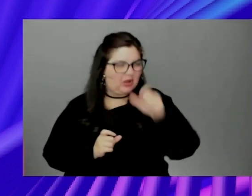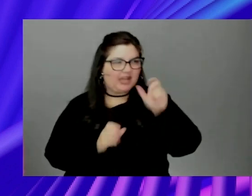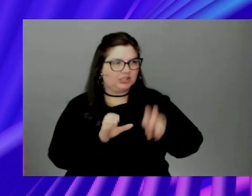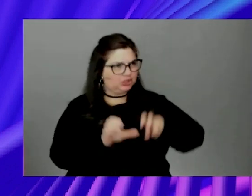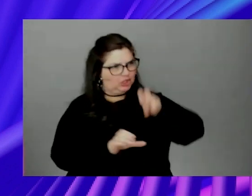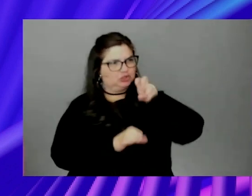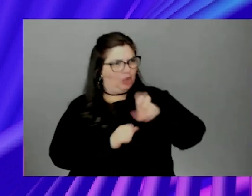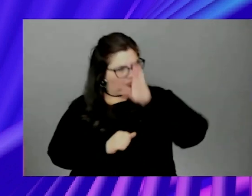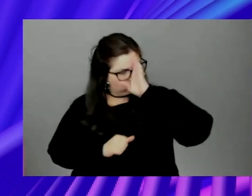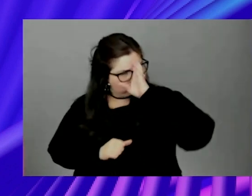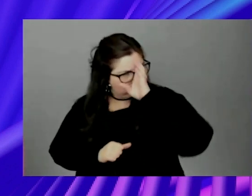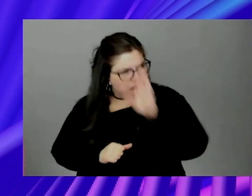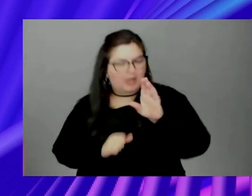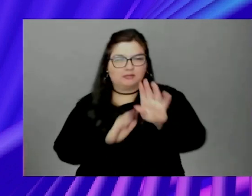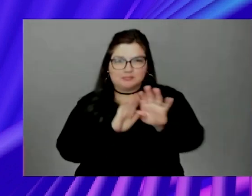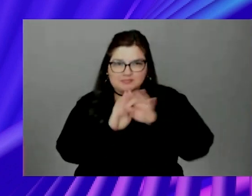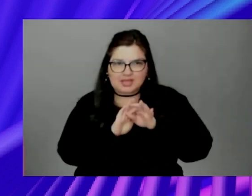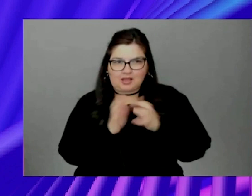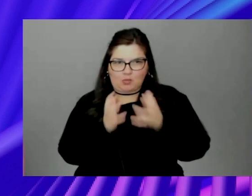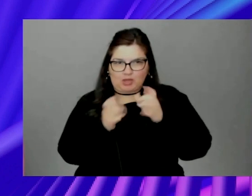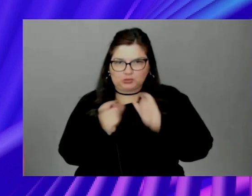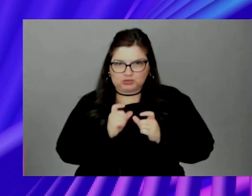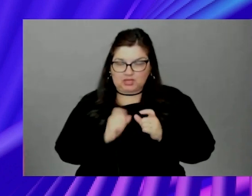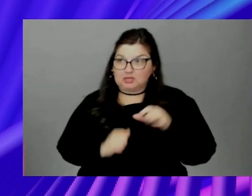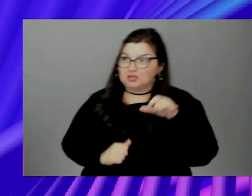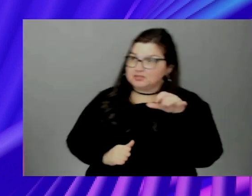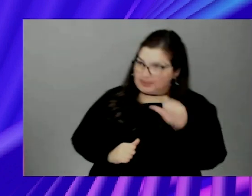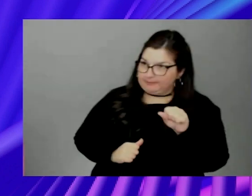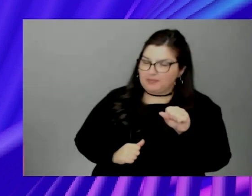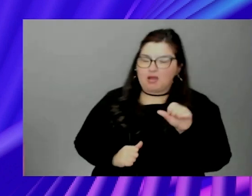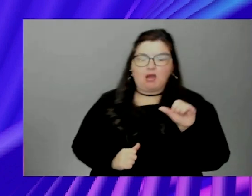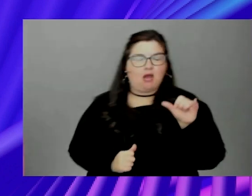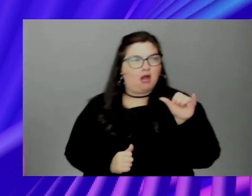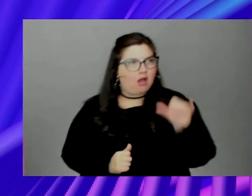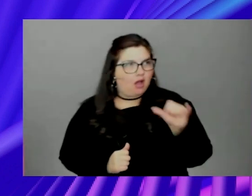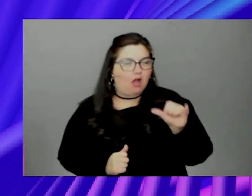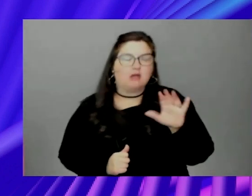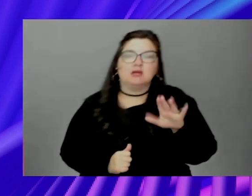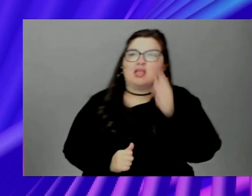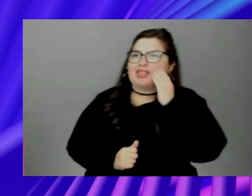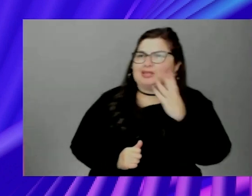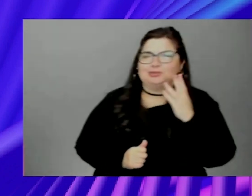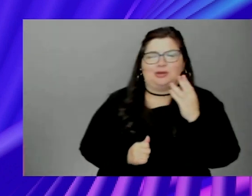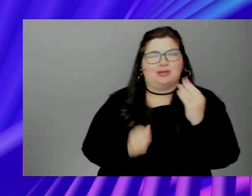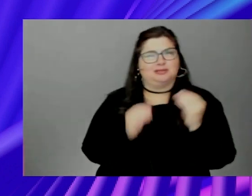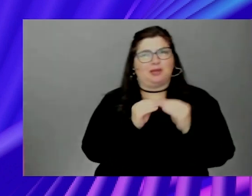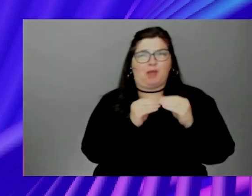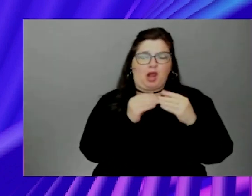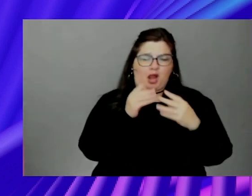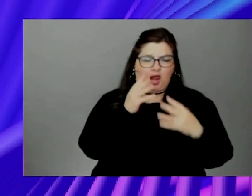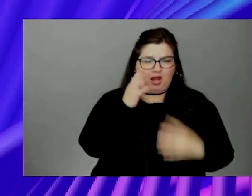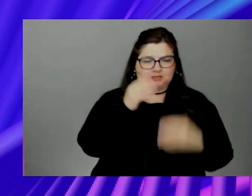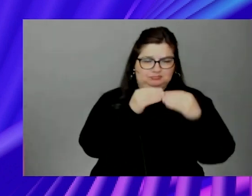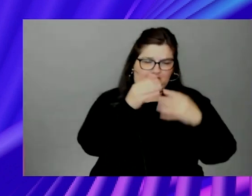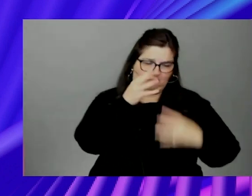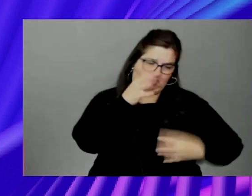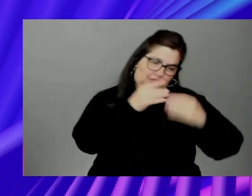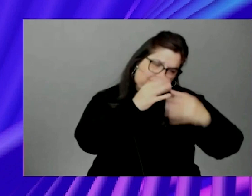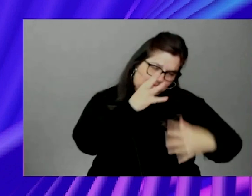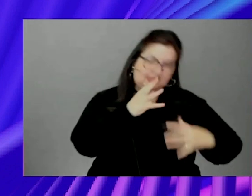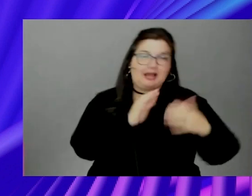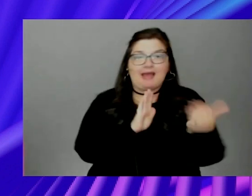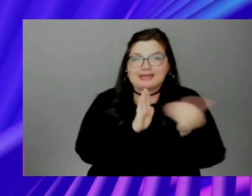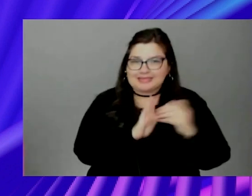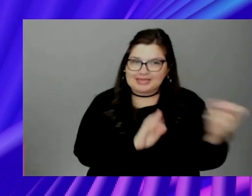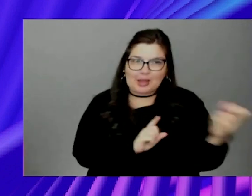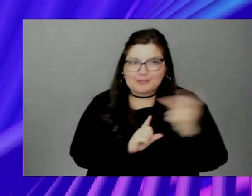just the ones I want to change. From the CLI. Okay. And there's much more, like if I say more, because again, this goes back to our conversation of let's not